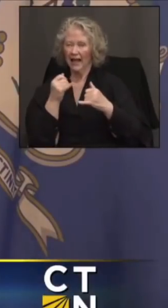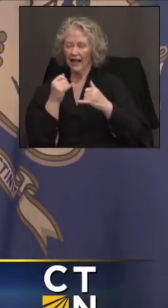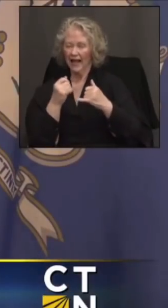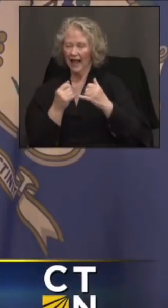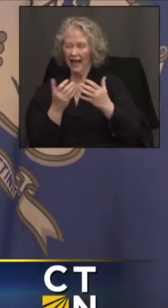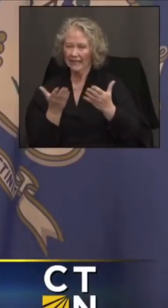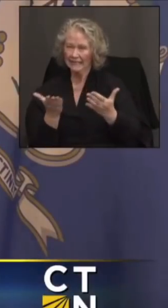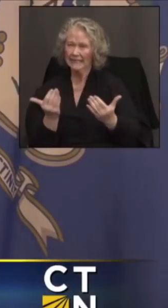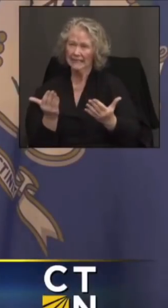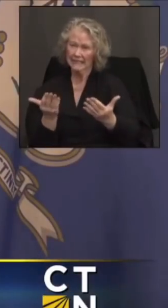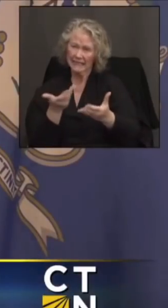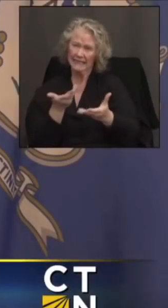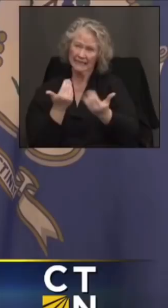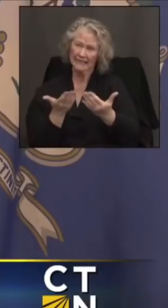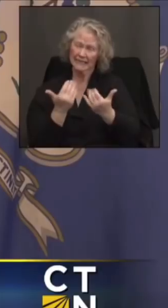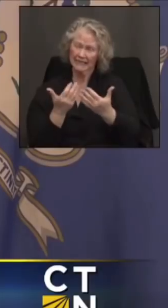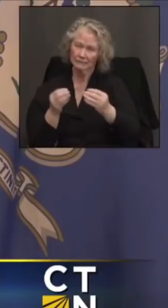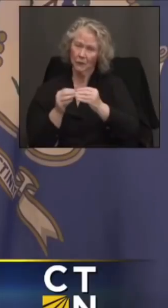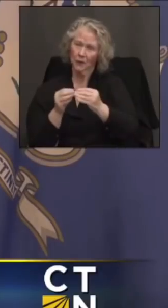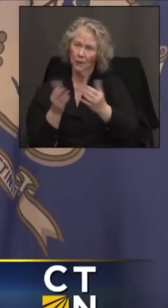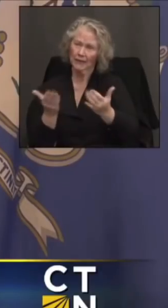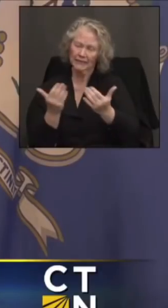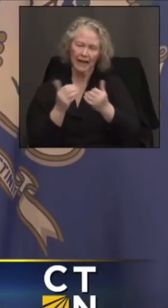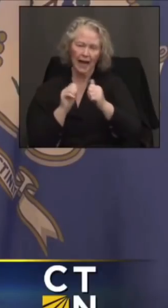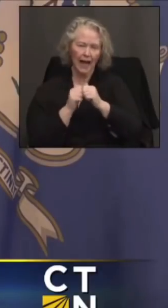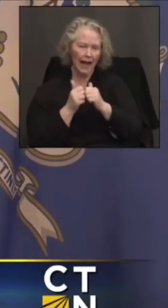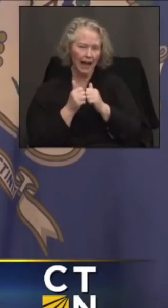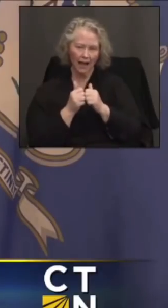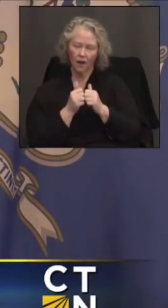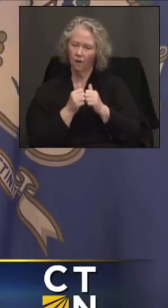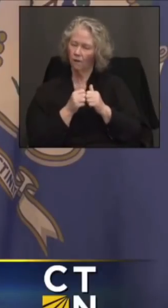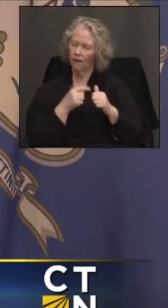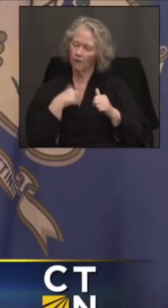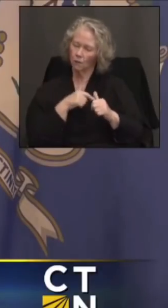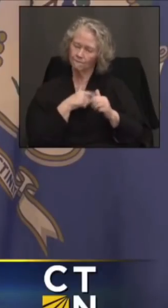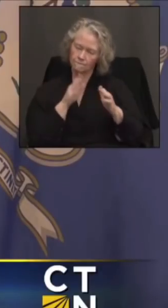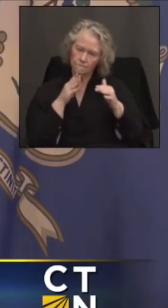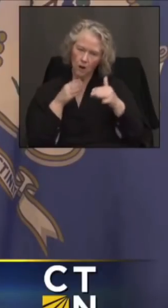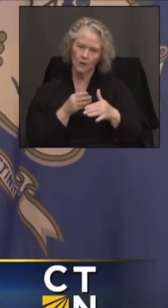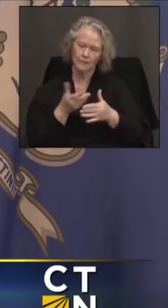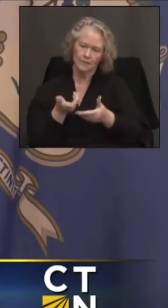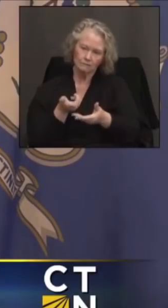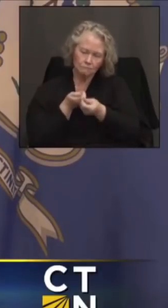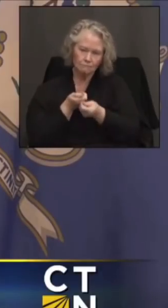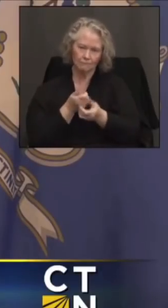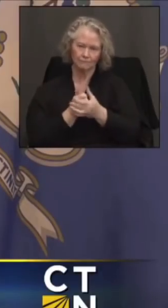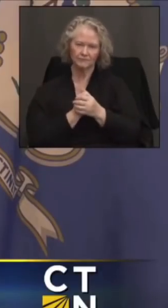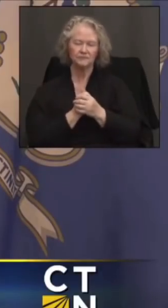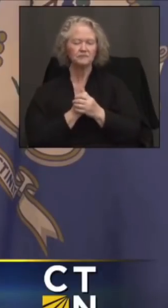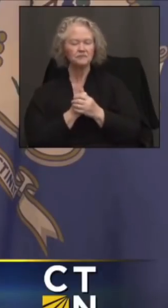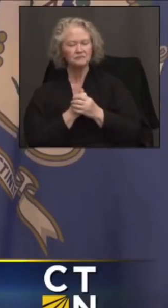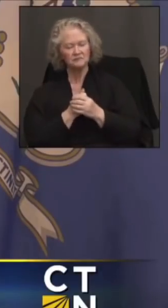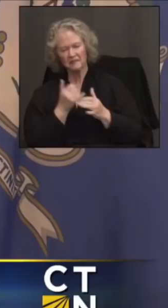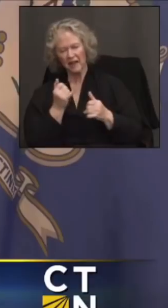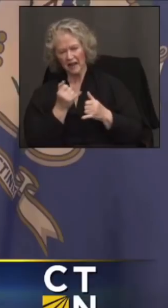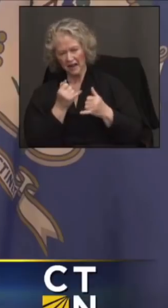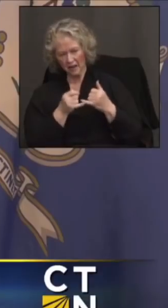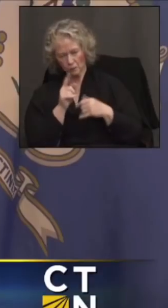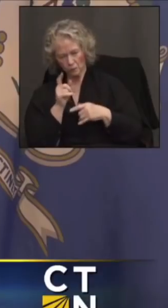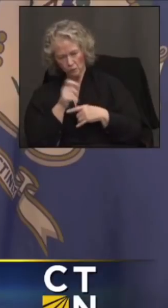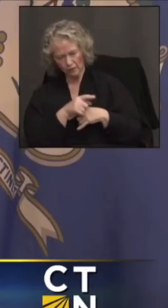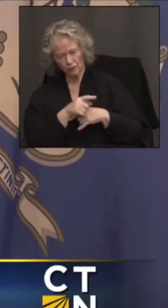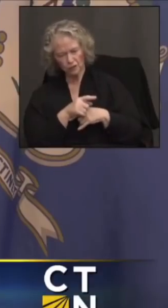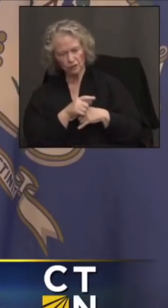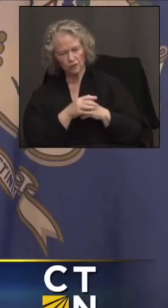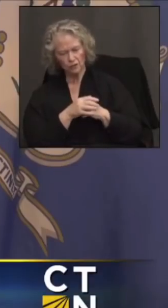and how important it is that they get vaccinated. That's what our focus is now. And then just lastly, Governor, I wanted to ask you